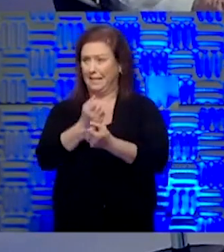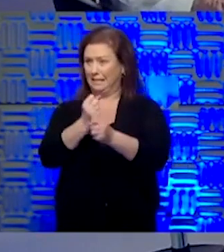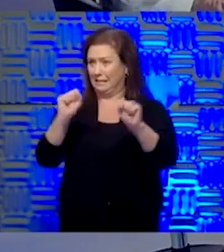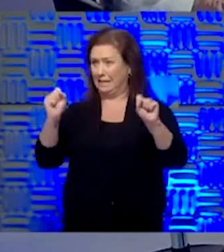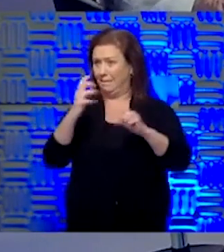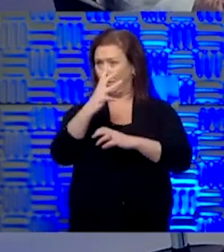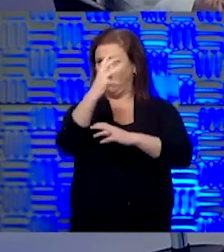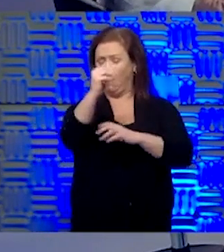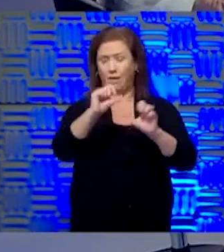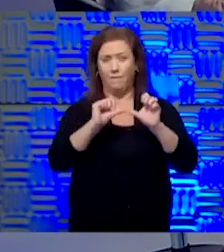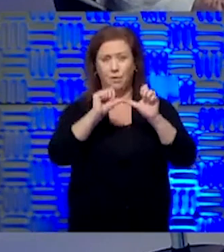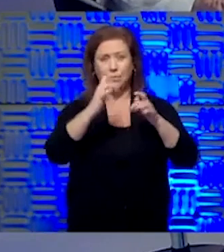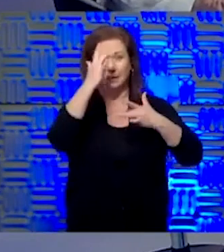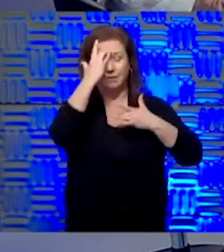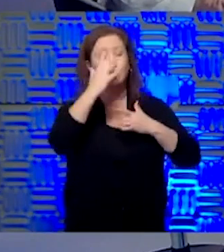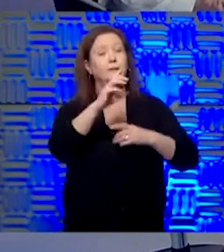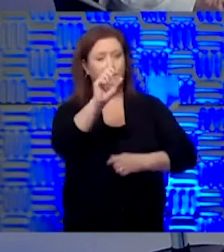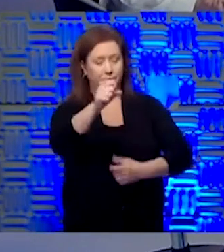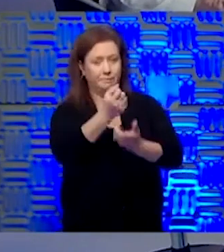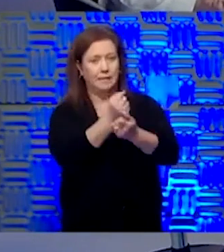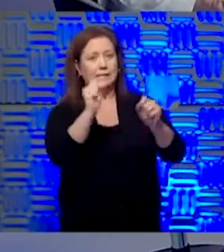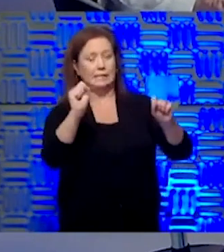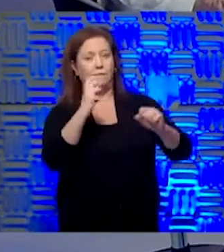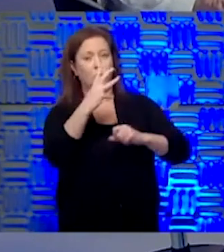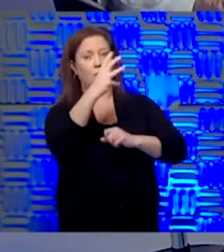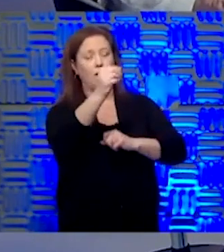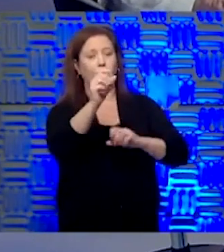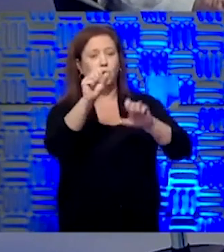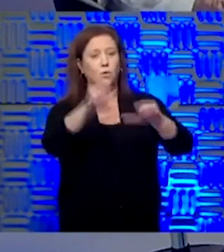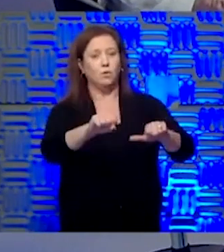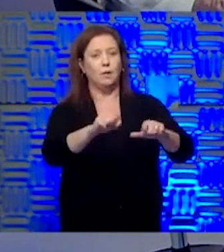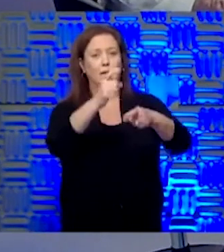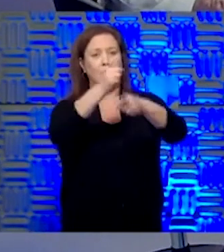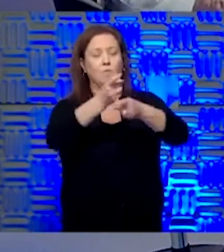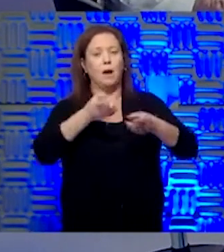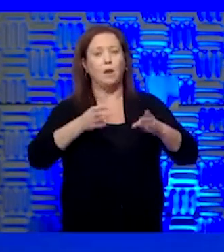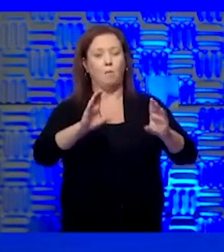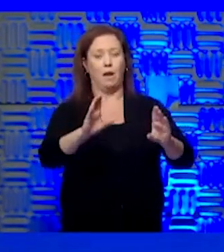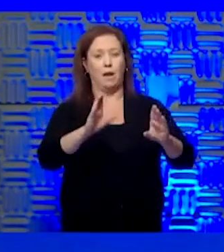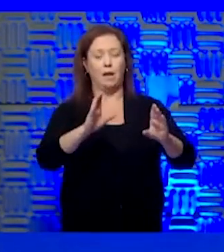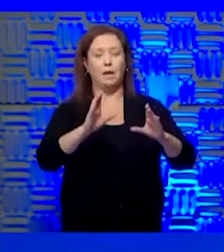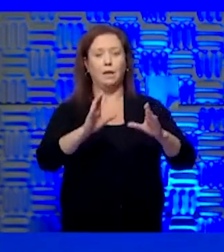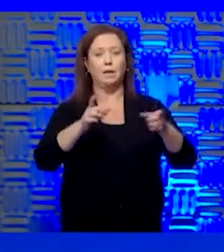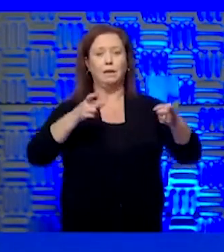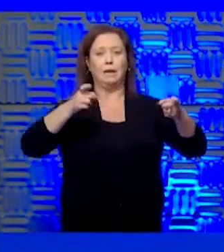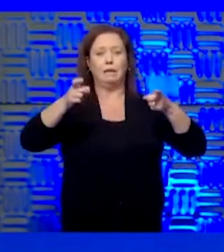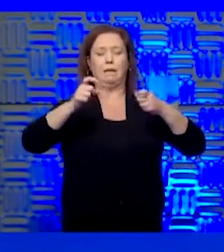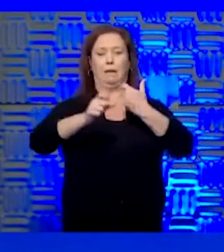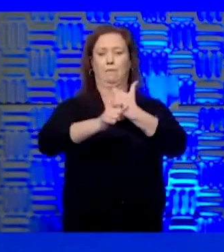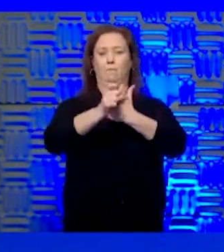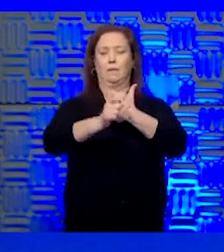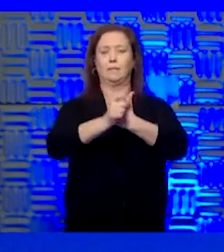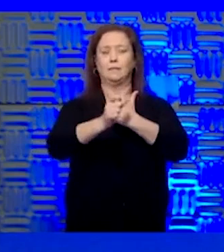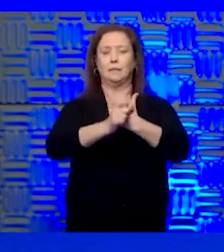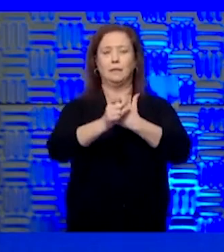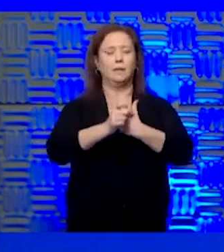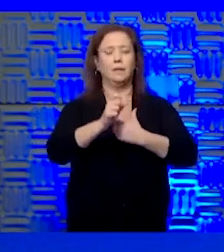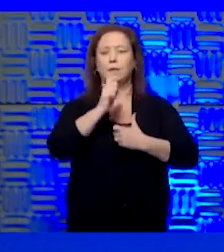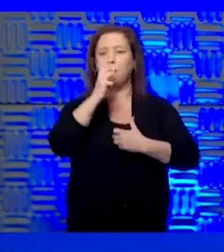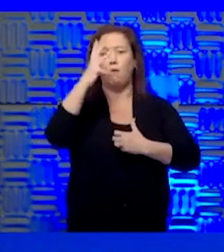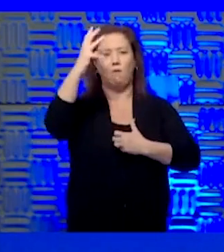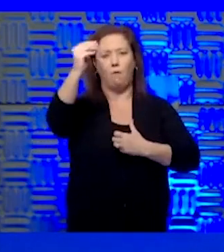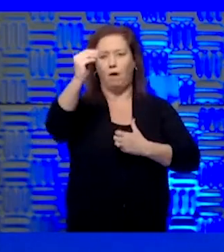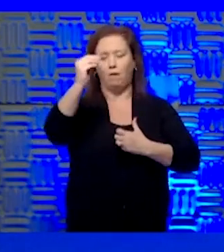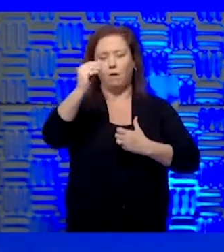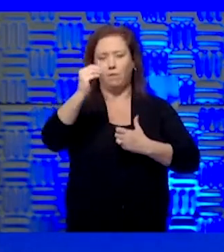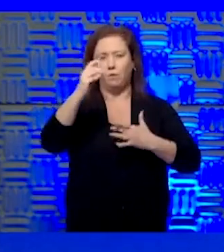Dana? It is safe. If you can do it in the right means and mitigate the risks, as we've been talking about, don't go out if you